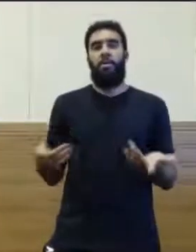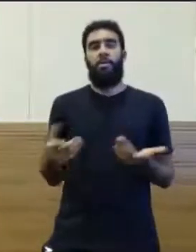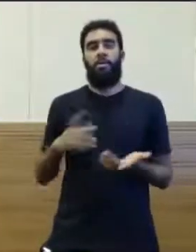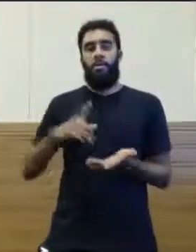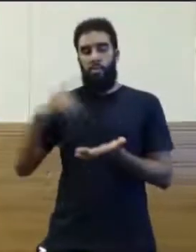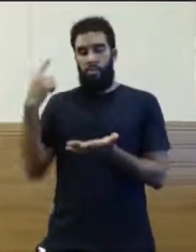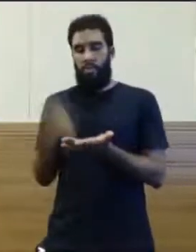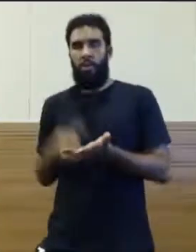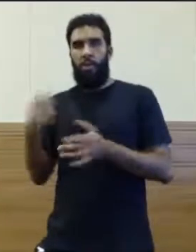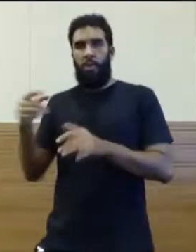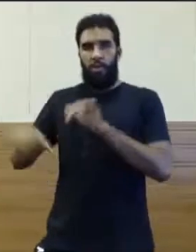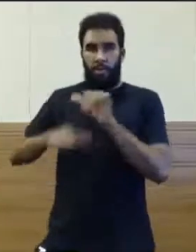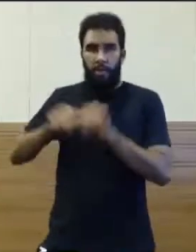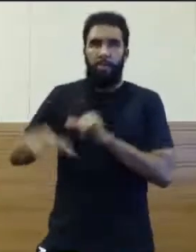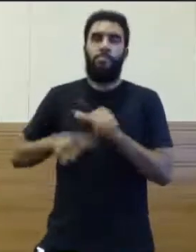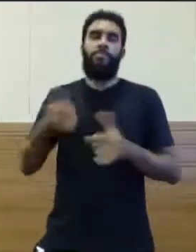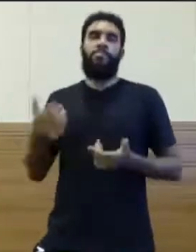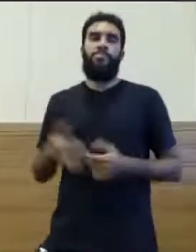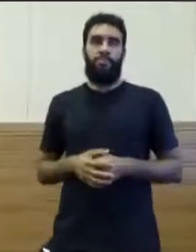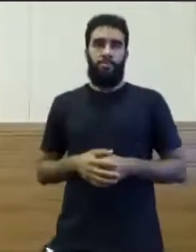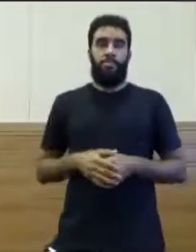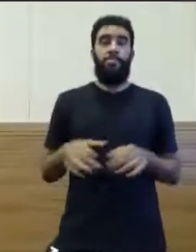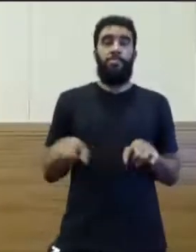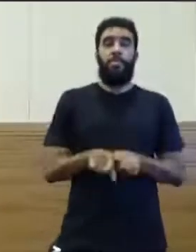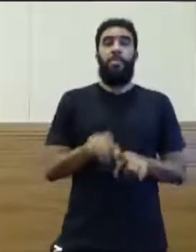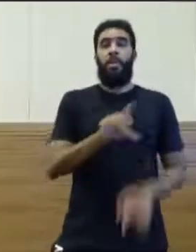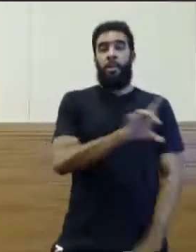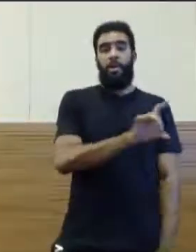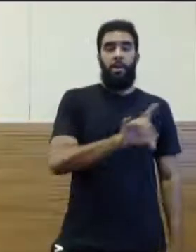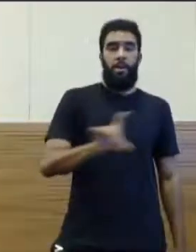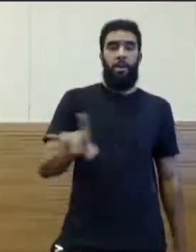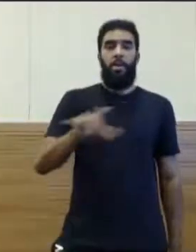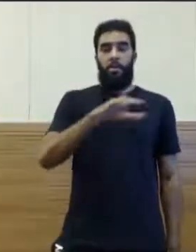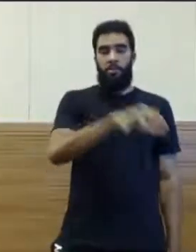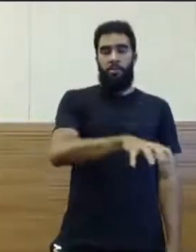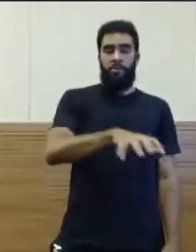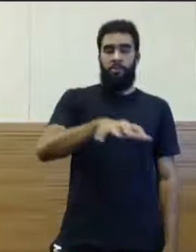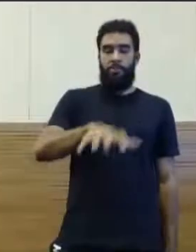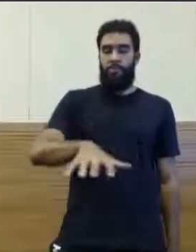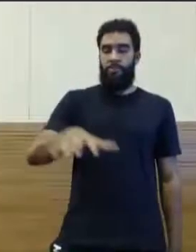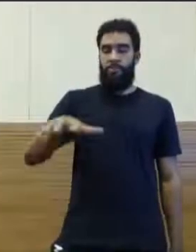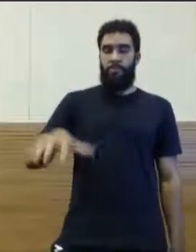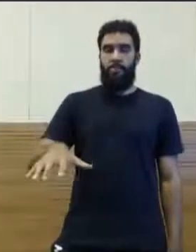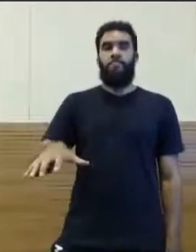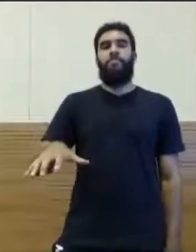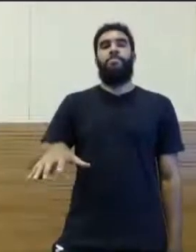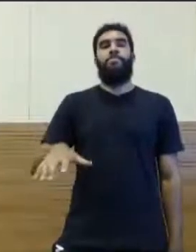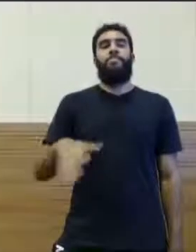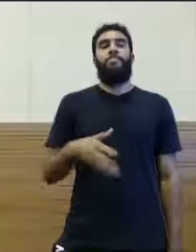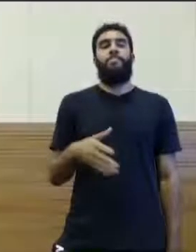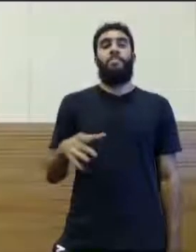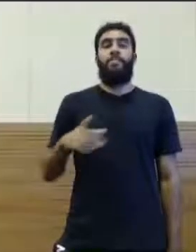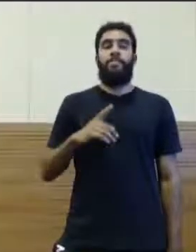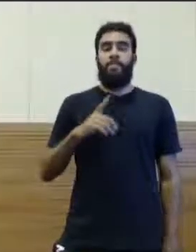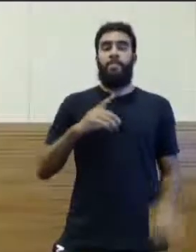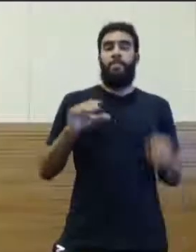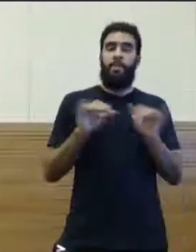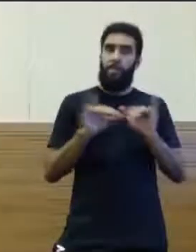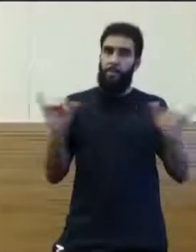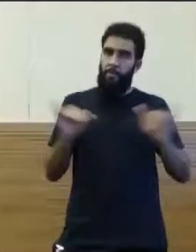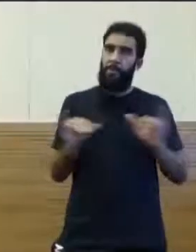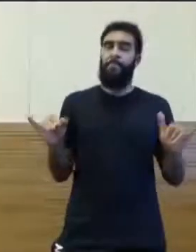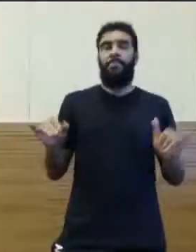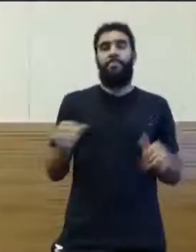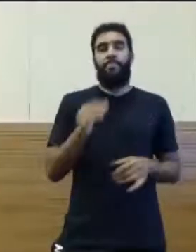less barriers, more commitment with change of behavior. And each of the units has